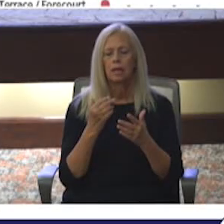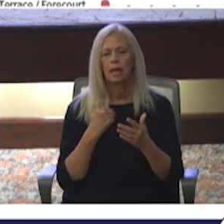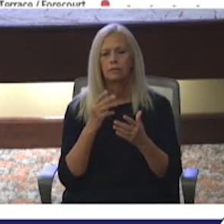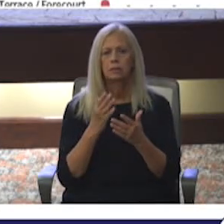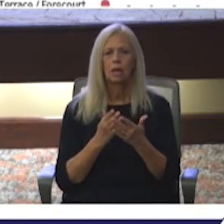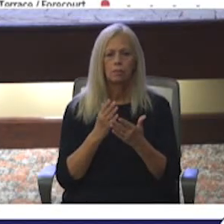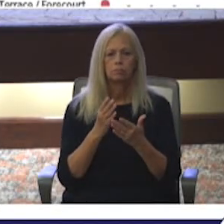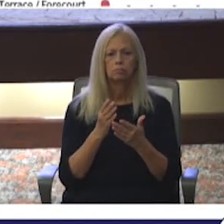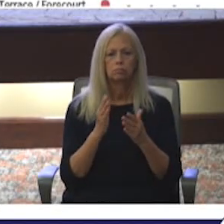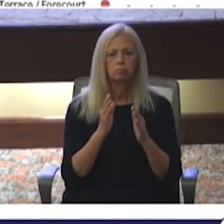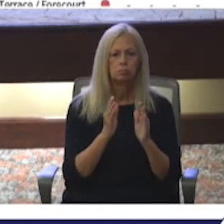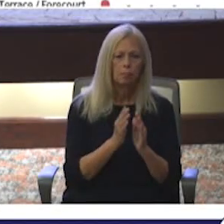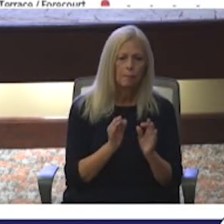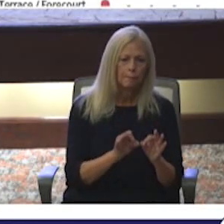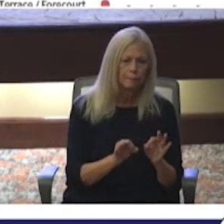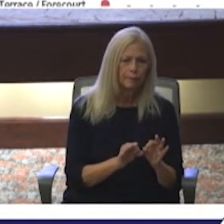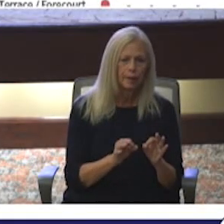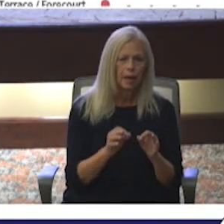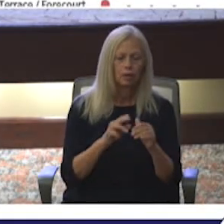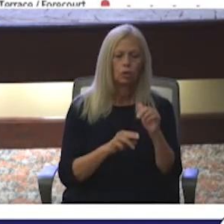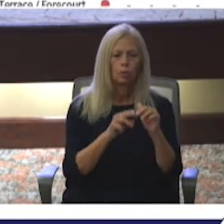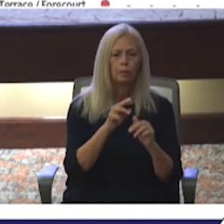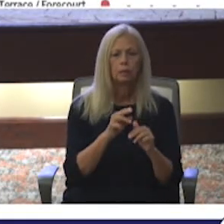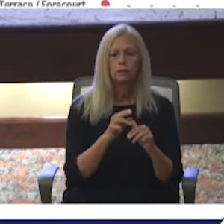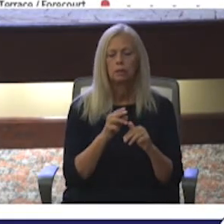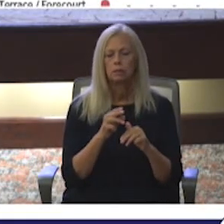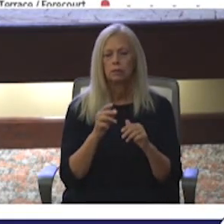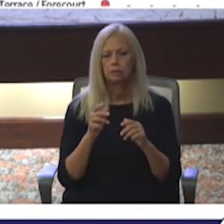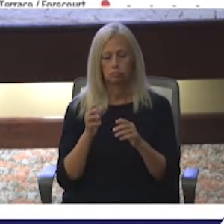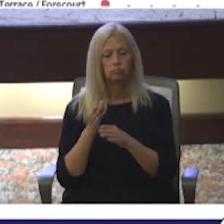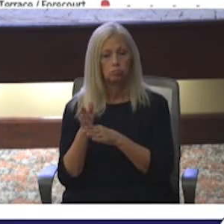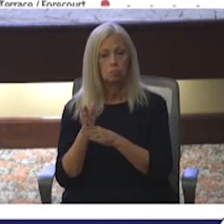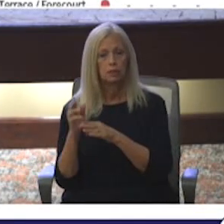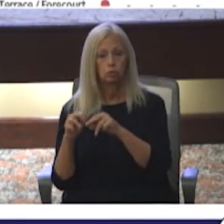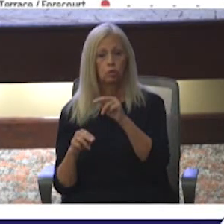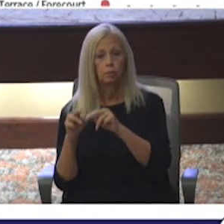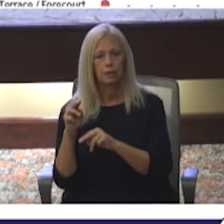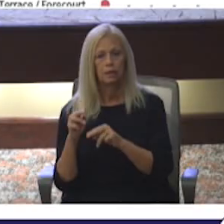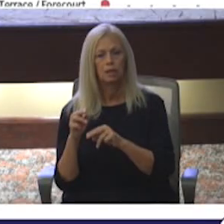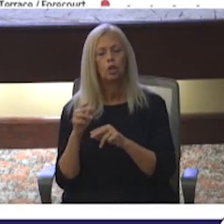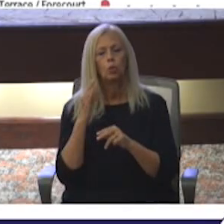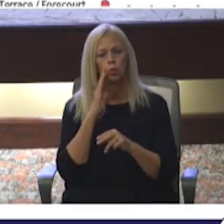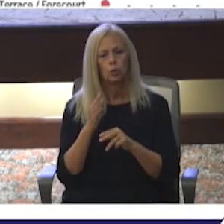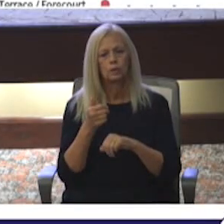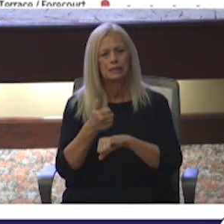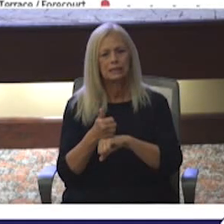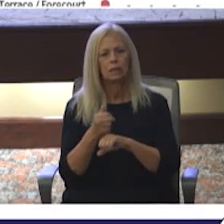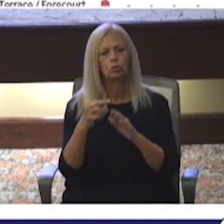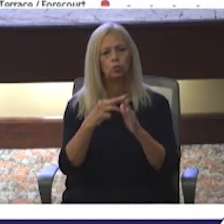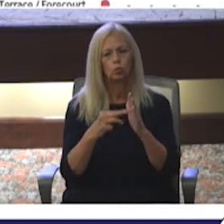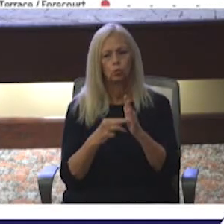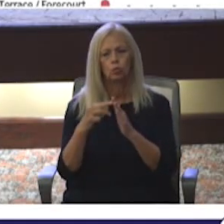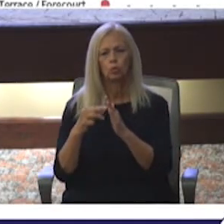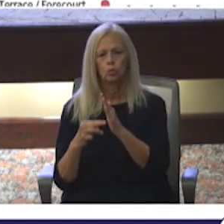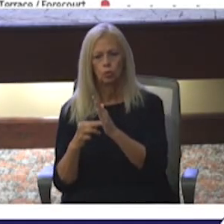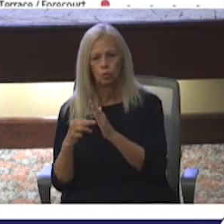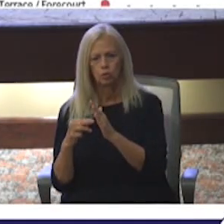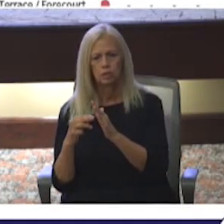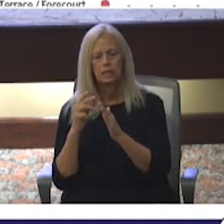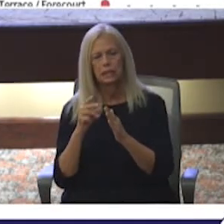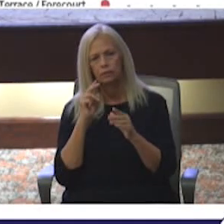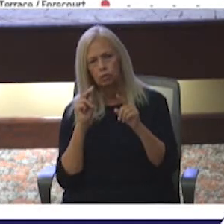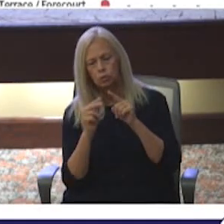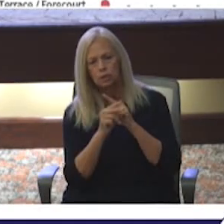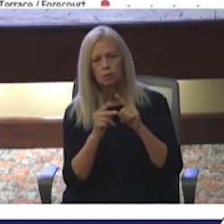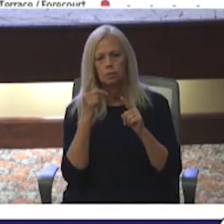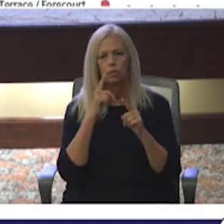building, liner building, those are the types of buildings that we're providing basic rules for, again, to give you some predictability about the types